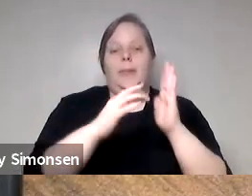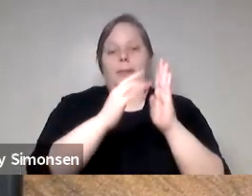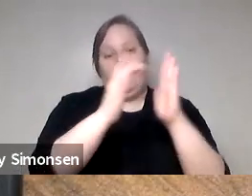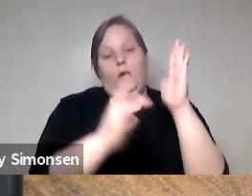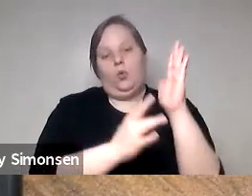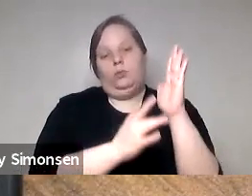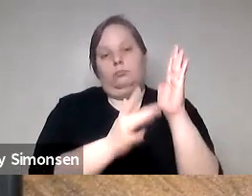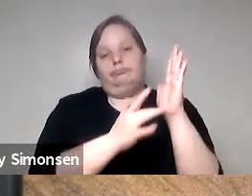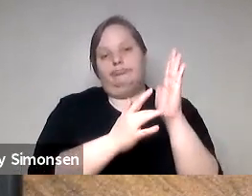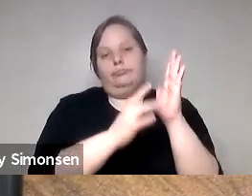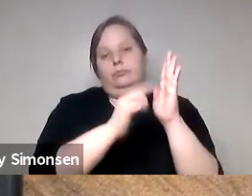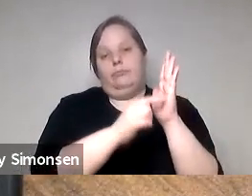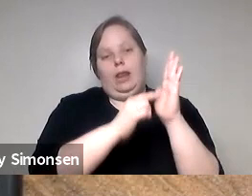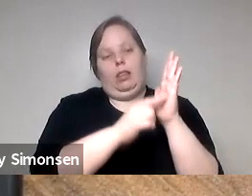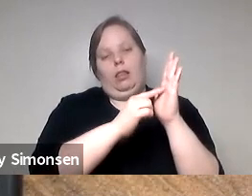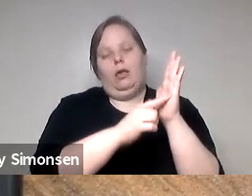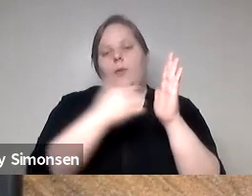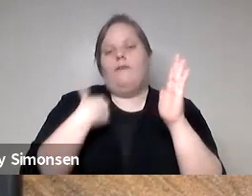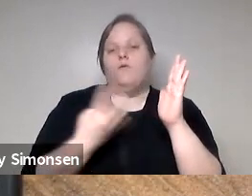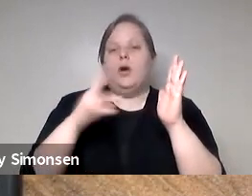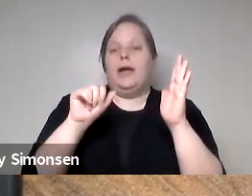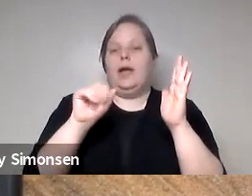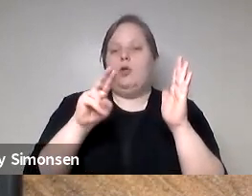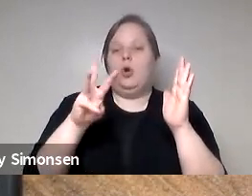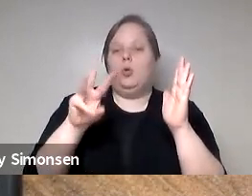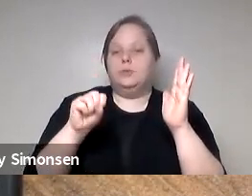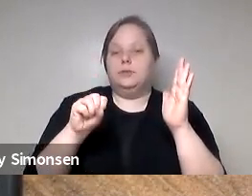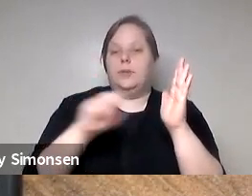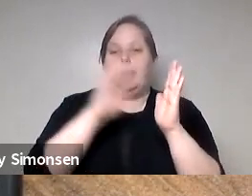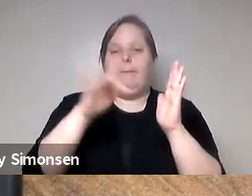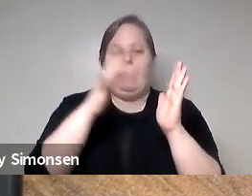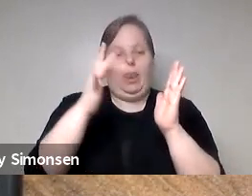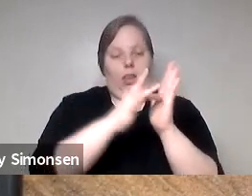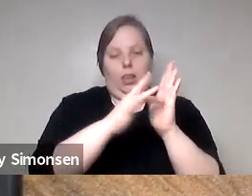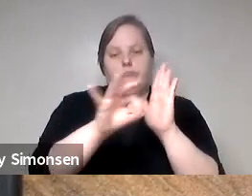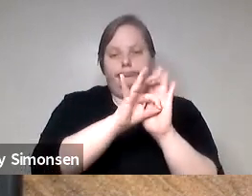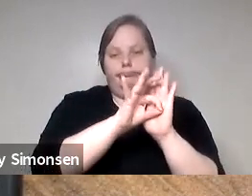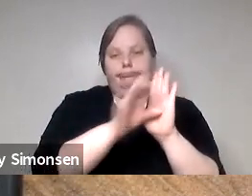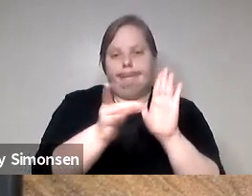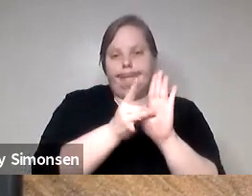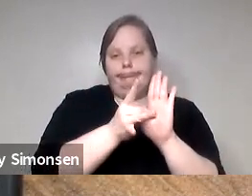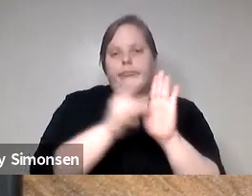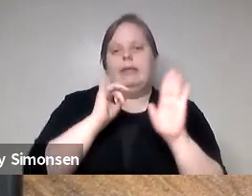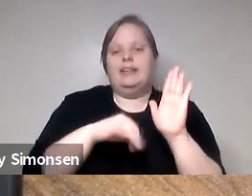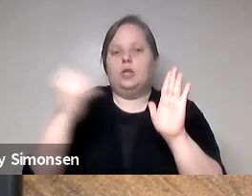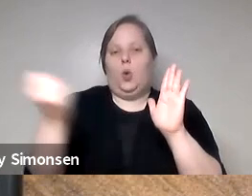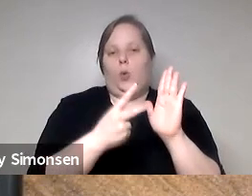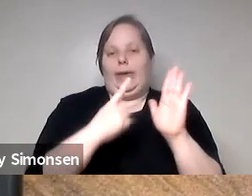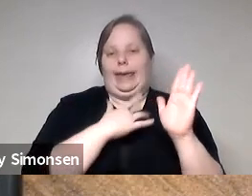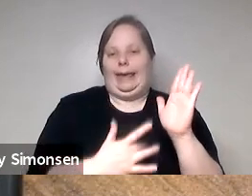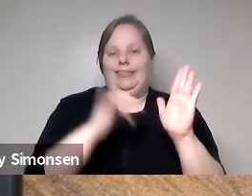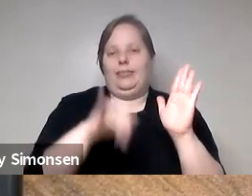arrows, and there is a bump dot in the middle. Usually that's the OK button.